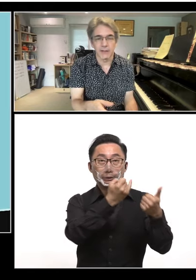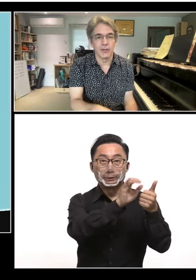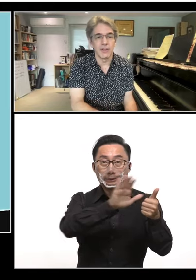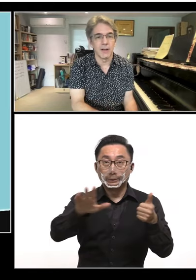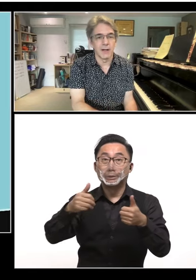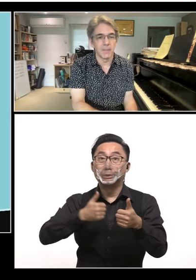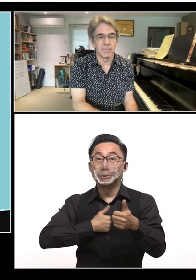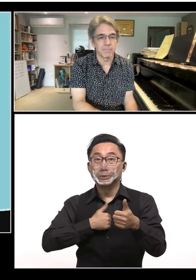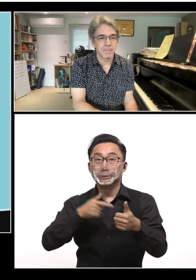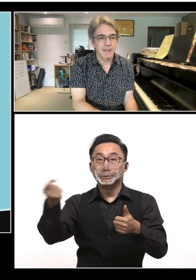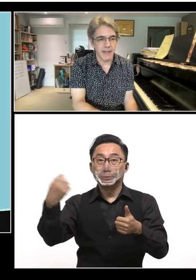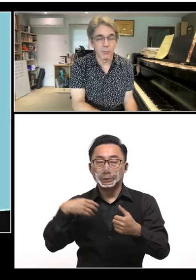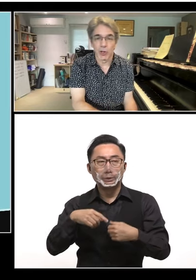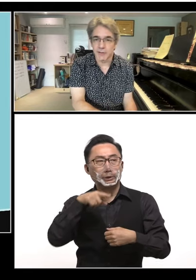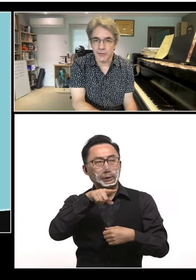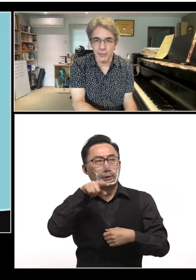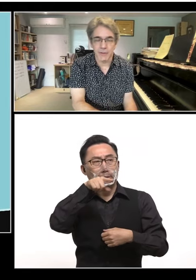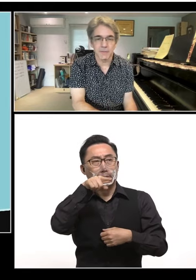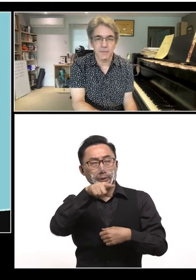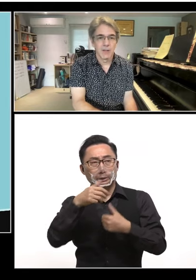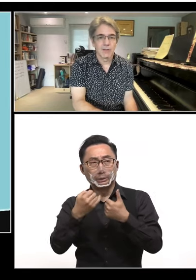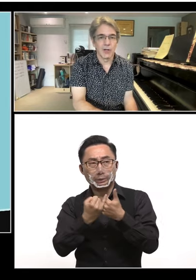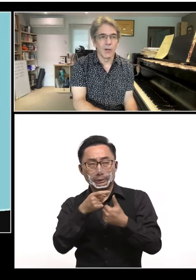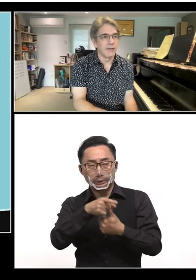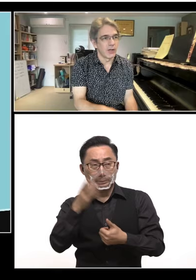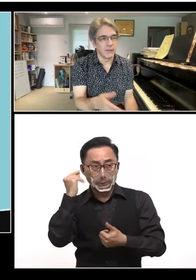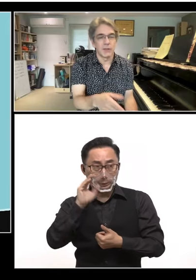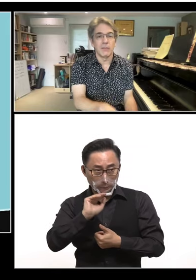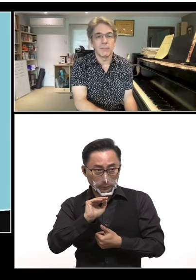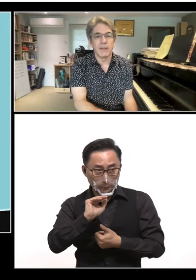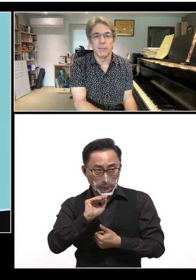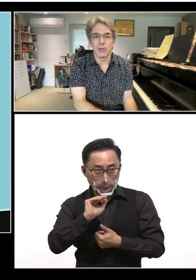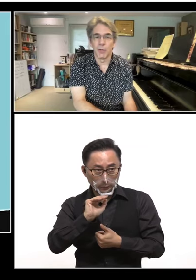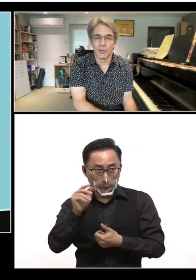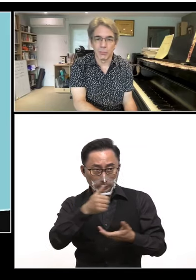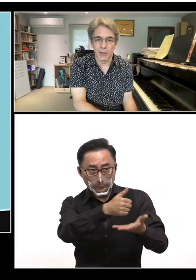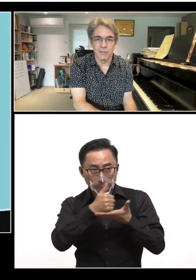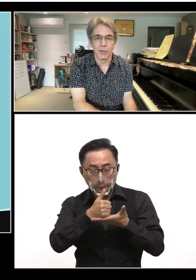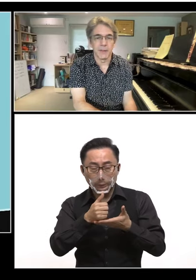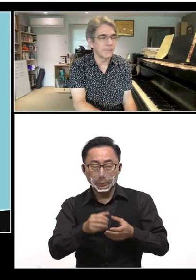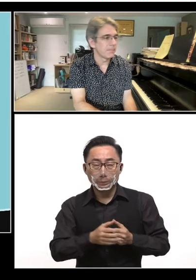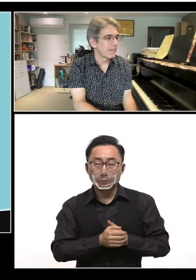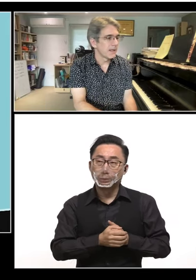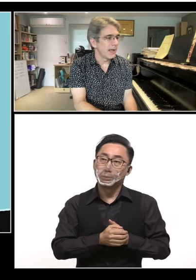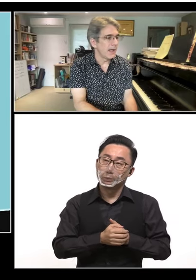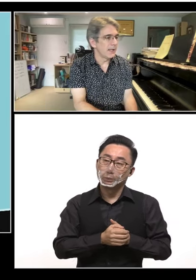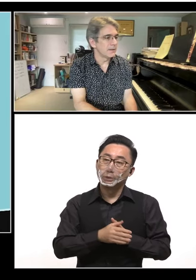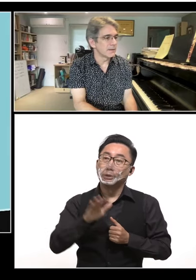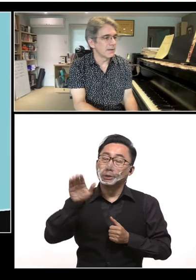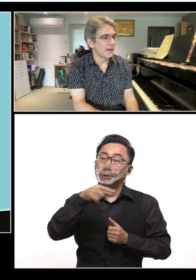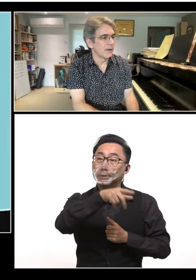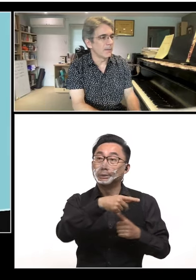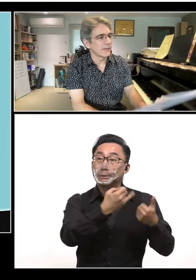if I could take him on as a student. So I invited him to come over and play for me.